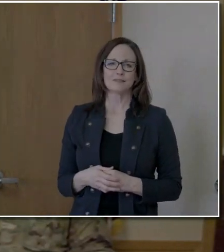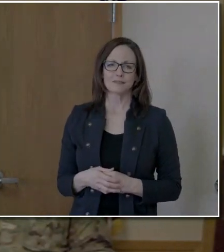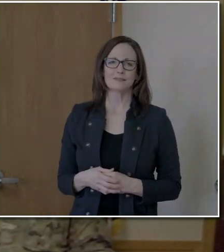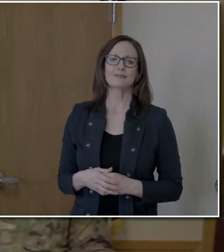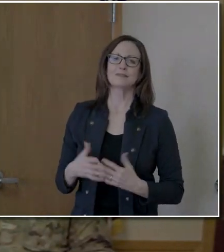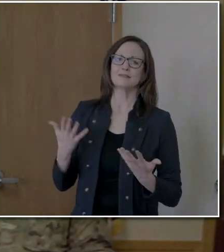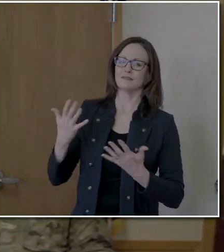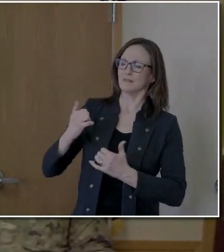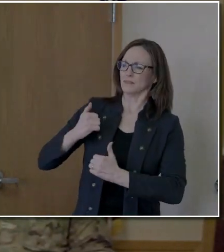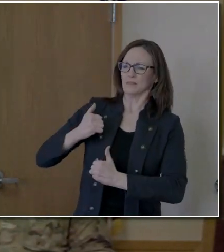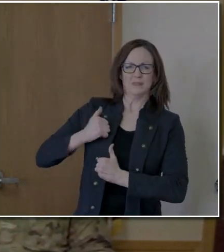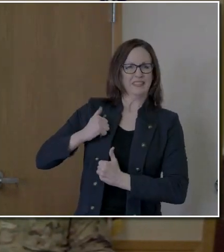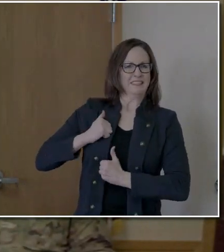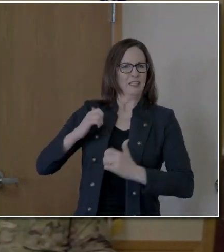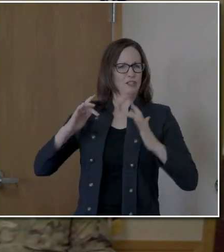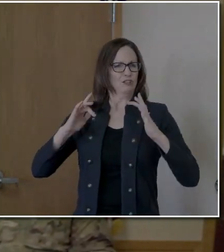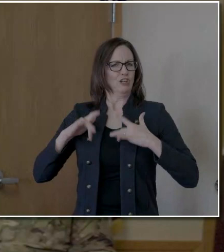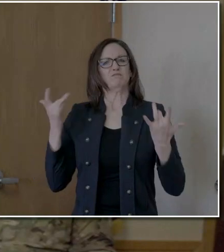state capitol?